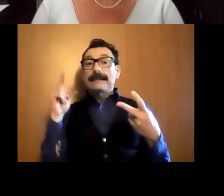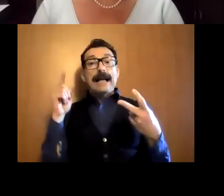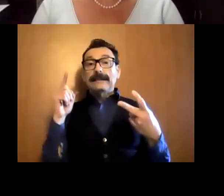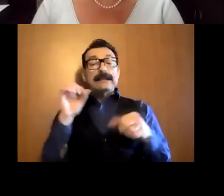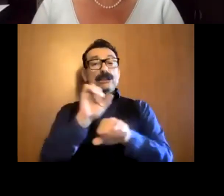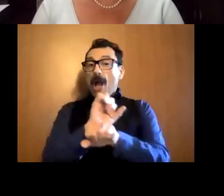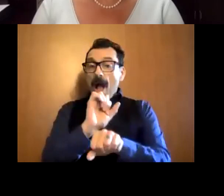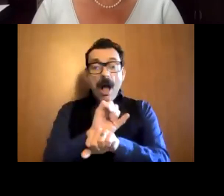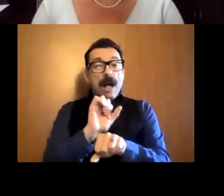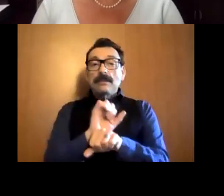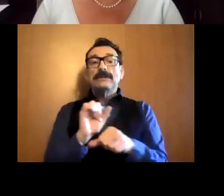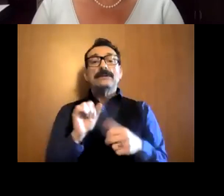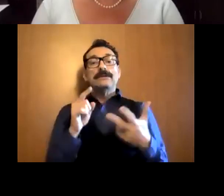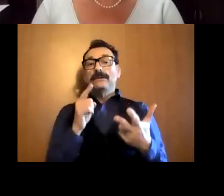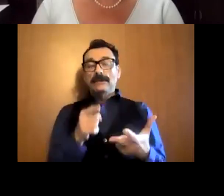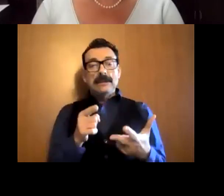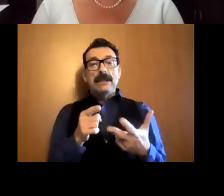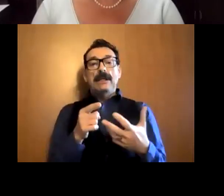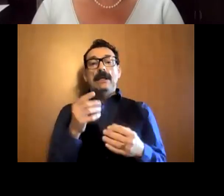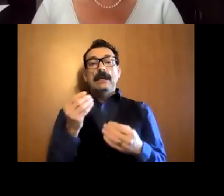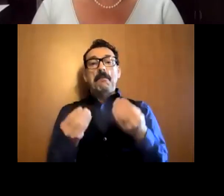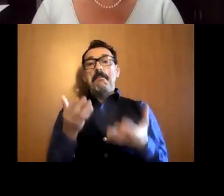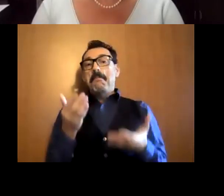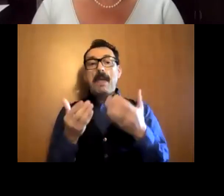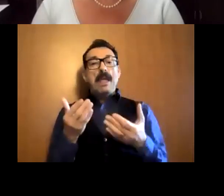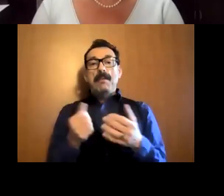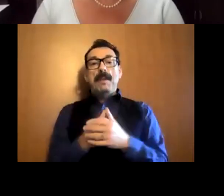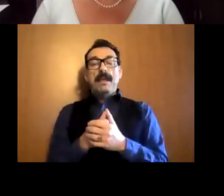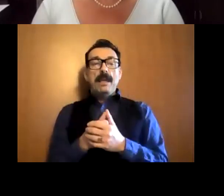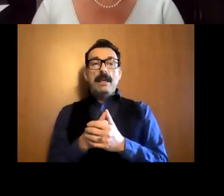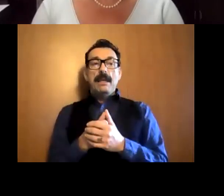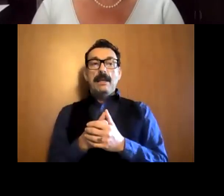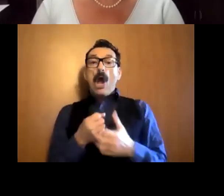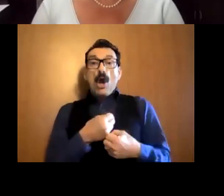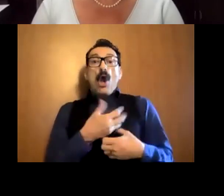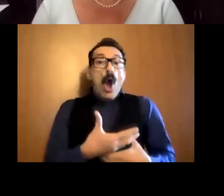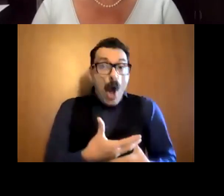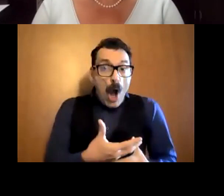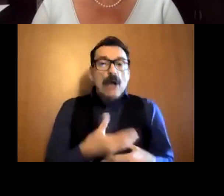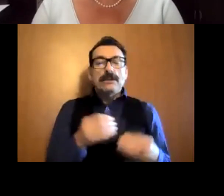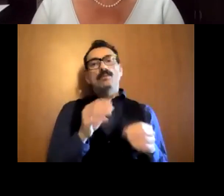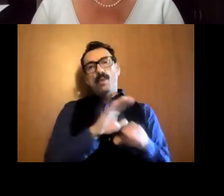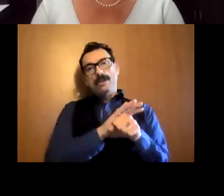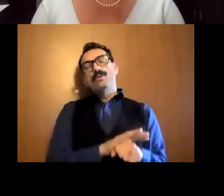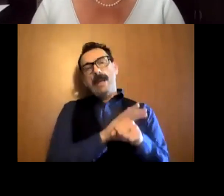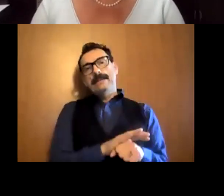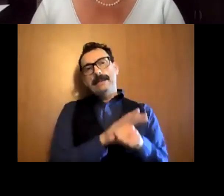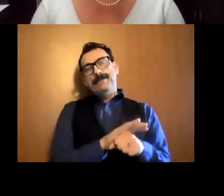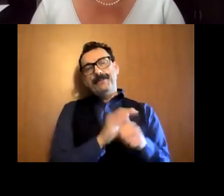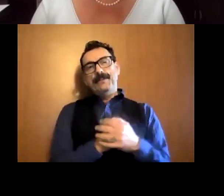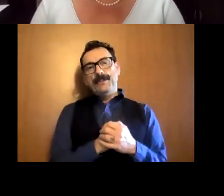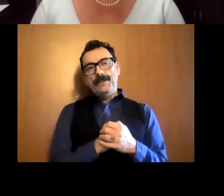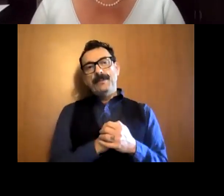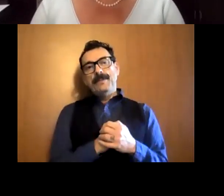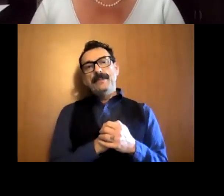perhaps for people maybe in positions of high stress And so I will say that